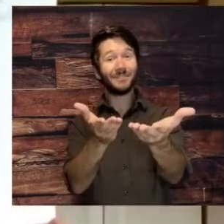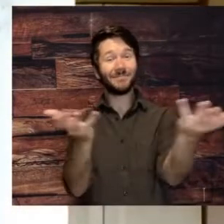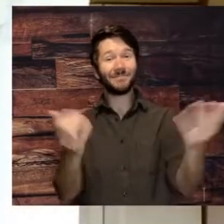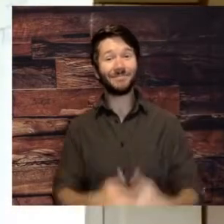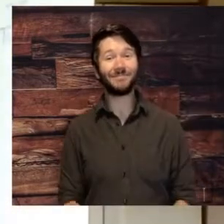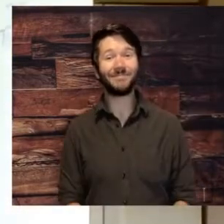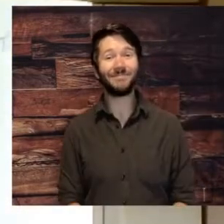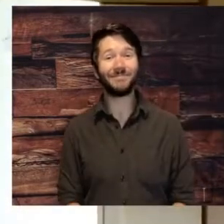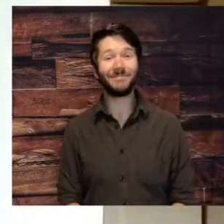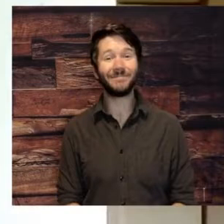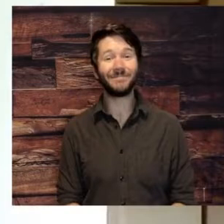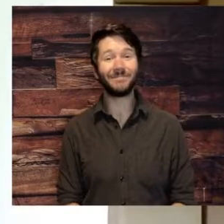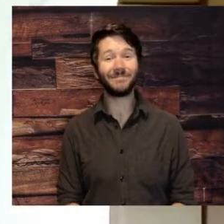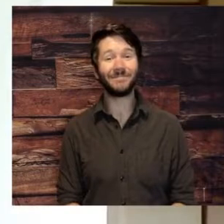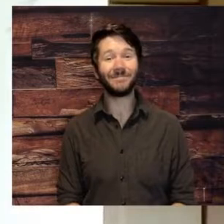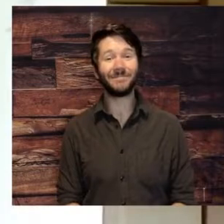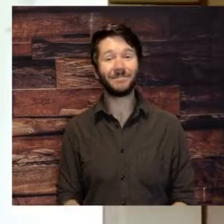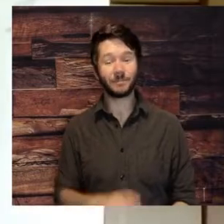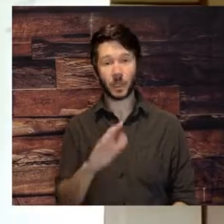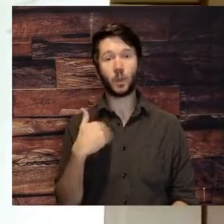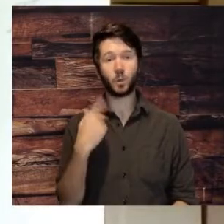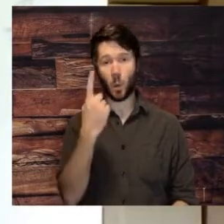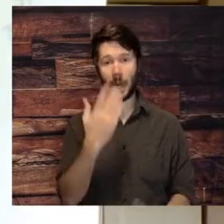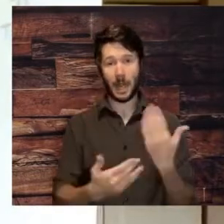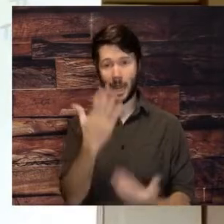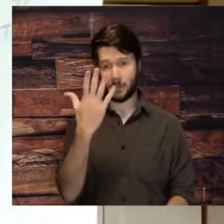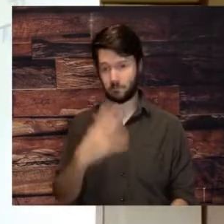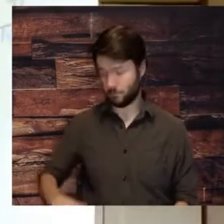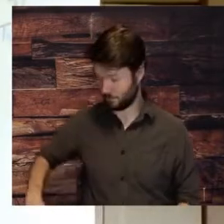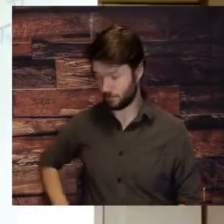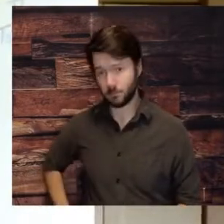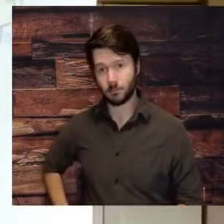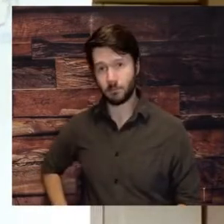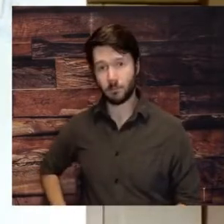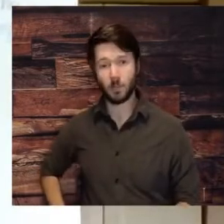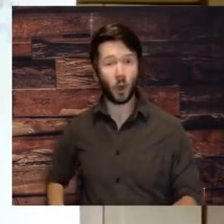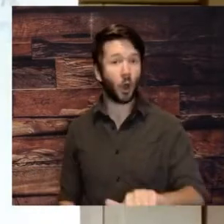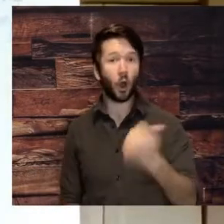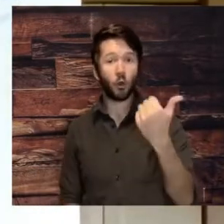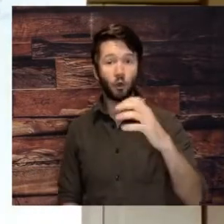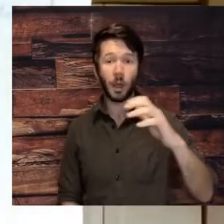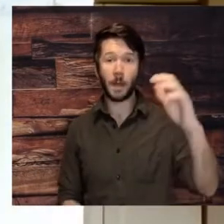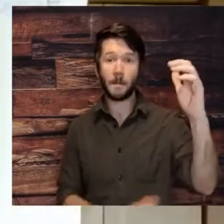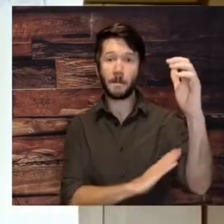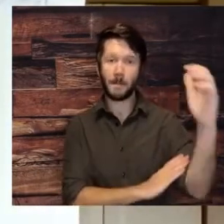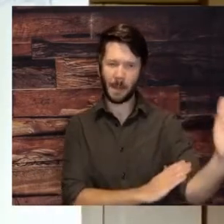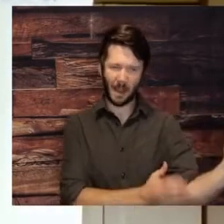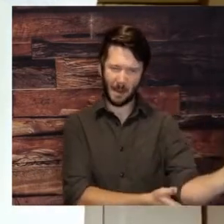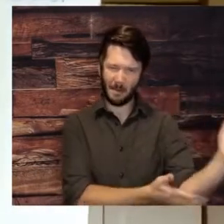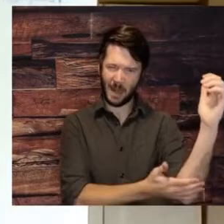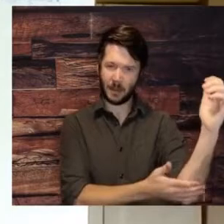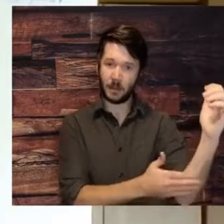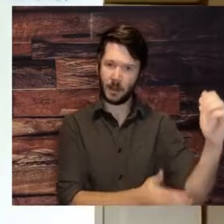she is. So she has one hand on her hip, and the other is bent